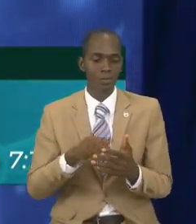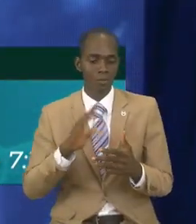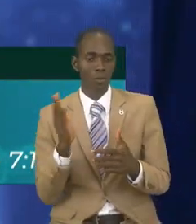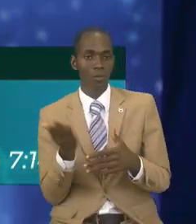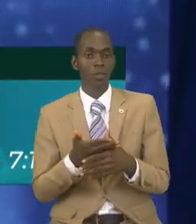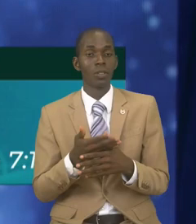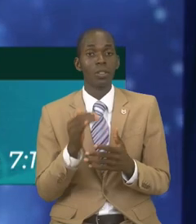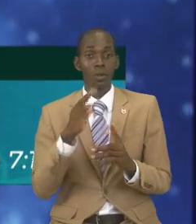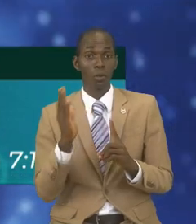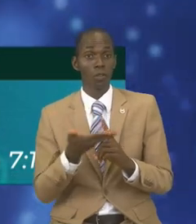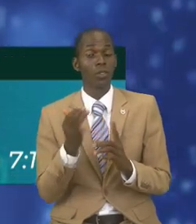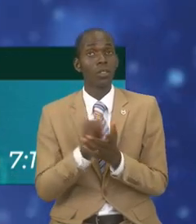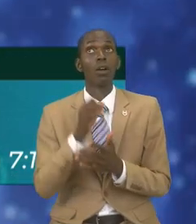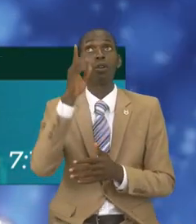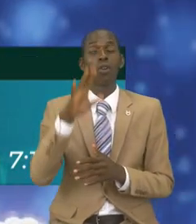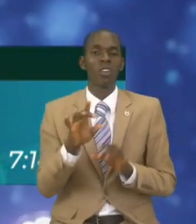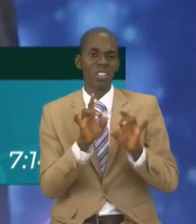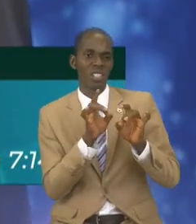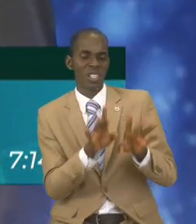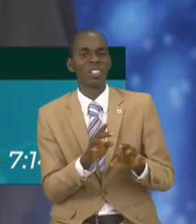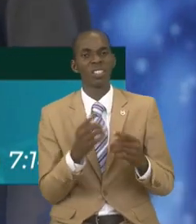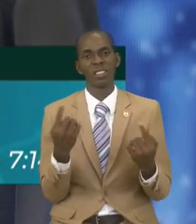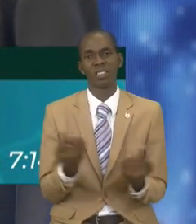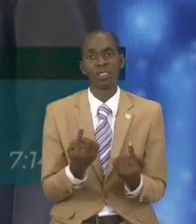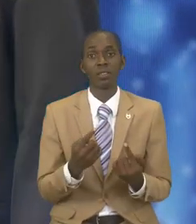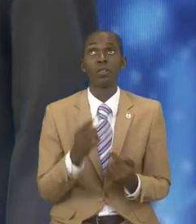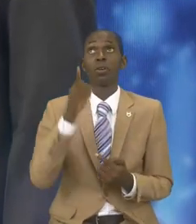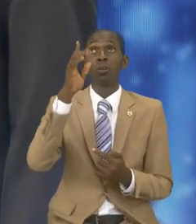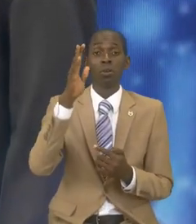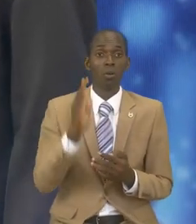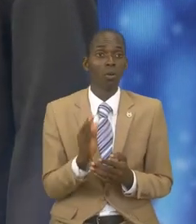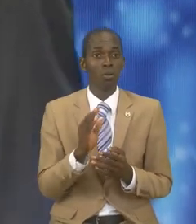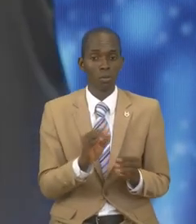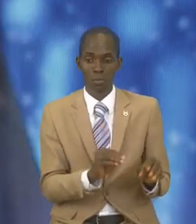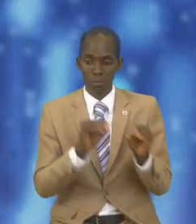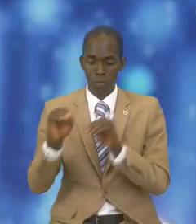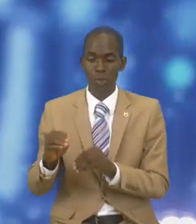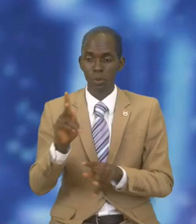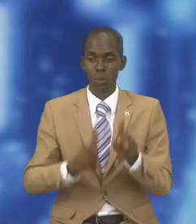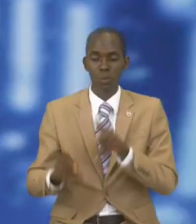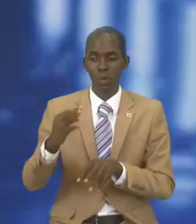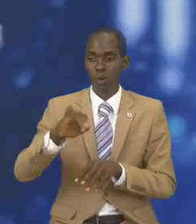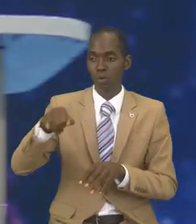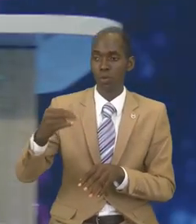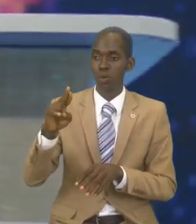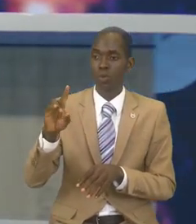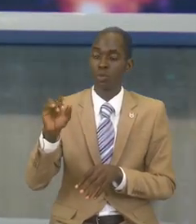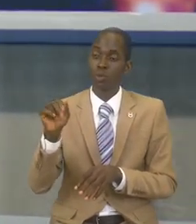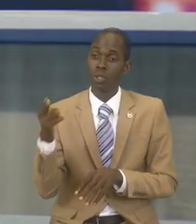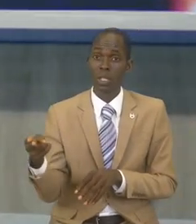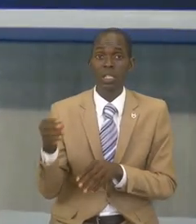God hates sin. What landed Judah and the people of Judah in the land